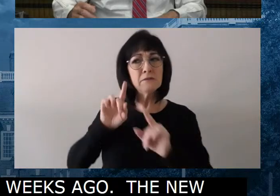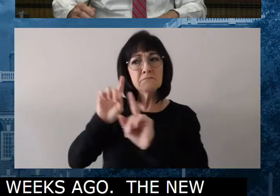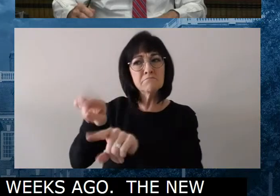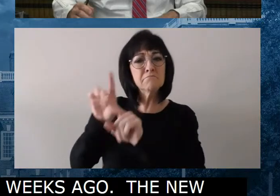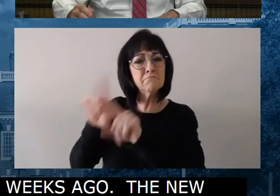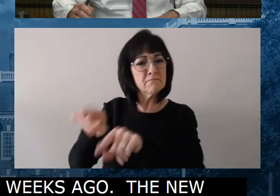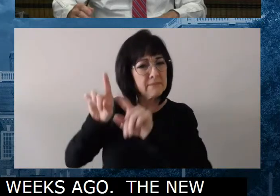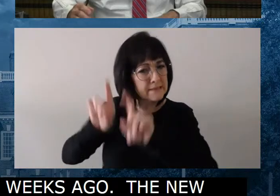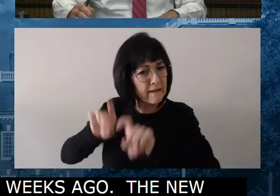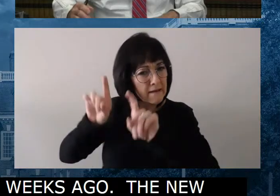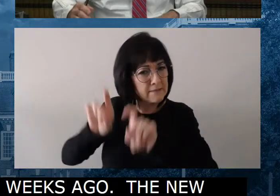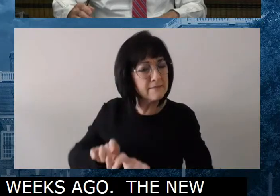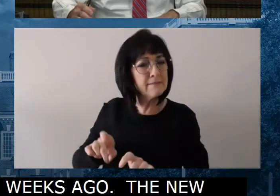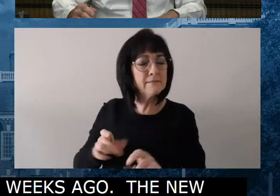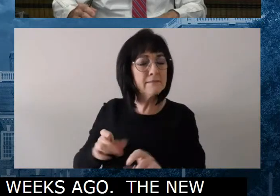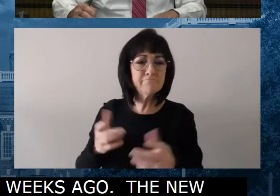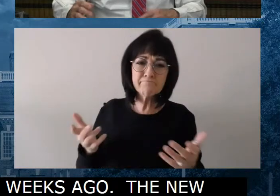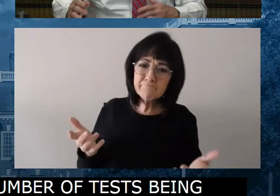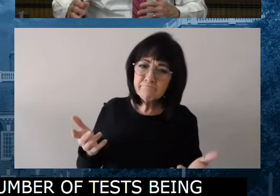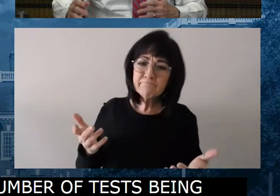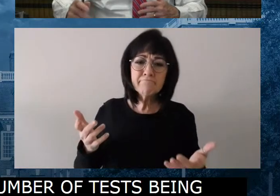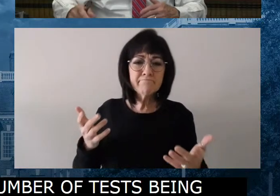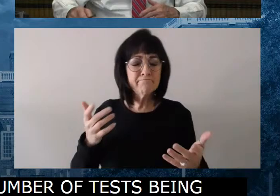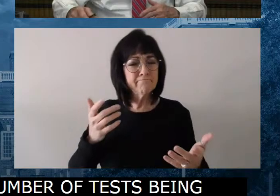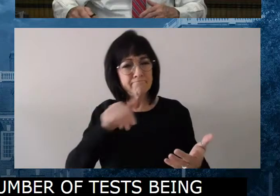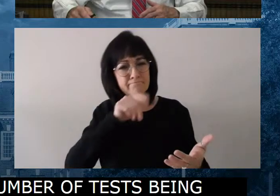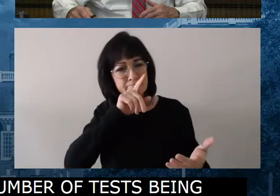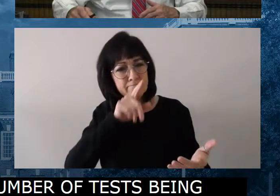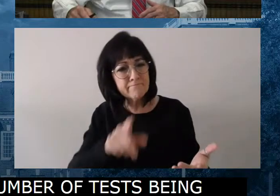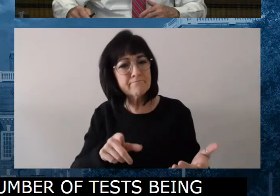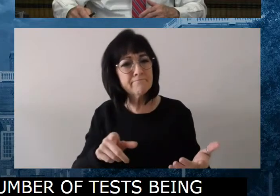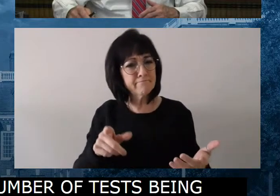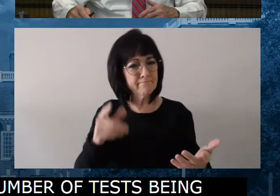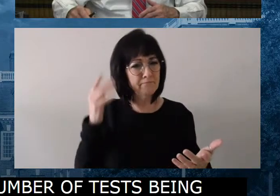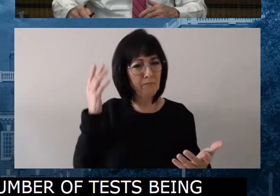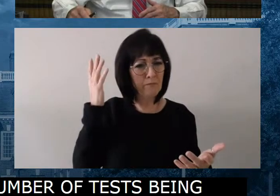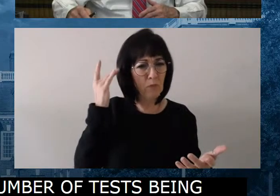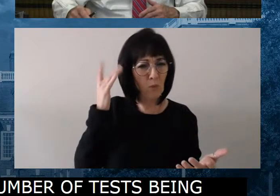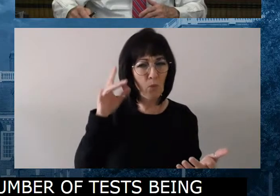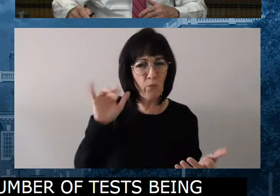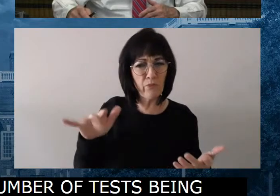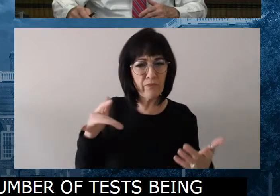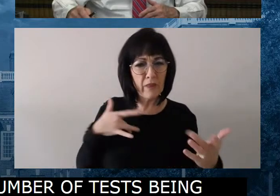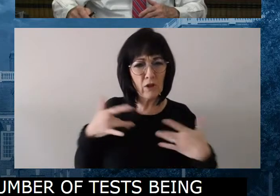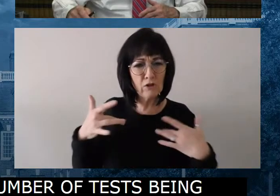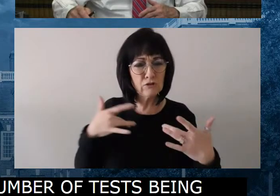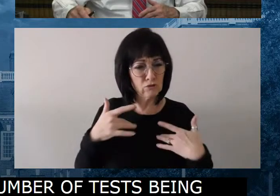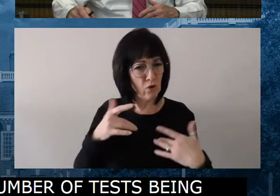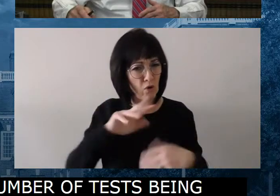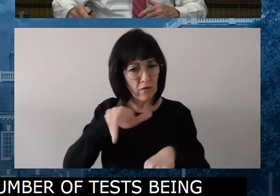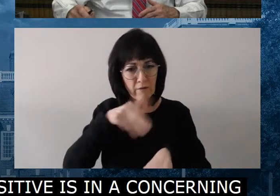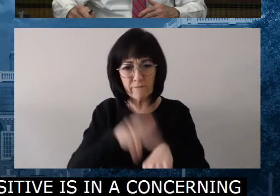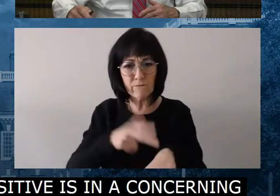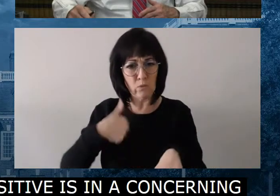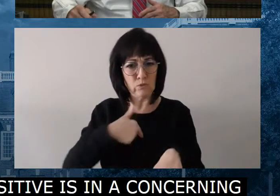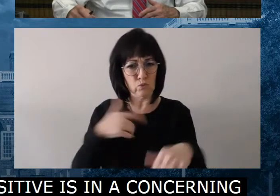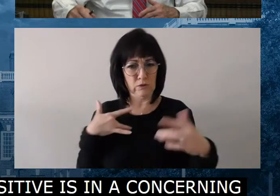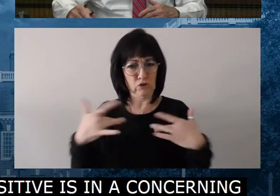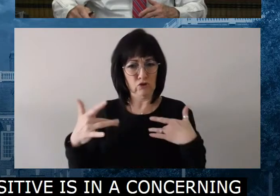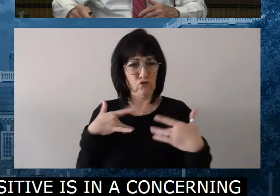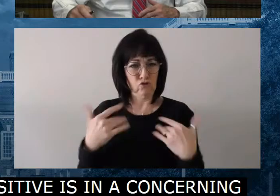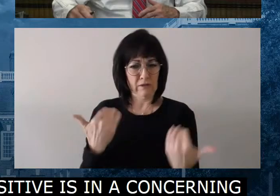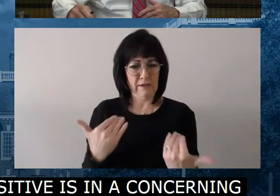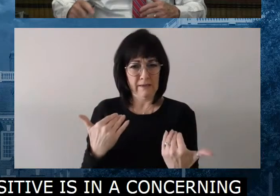some concerning numbers there. Obviously, we're always concerned about each additional life that's lost to COVID.